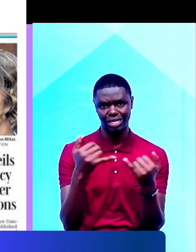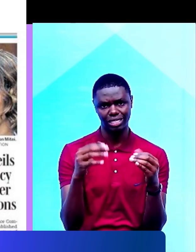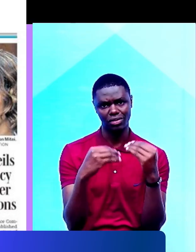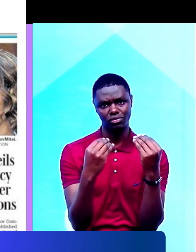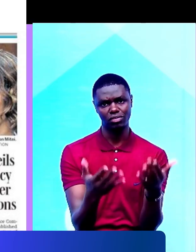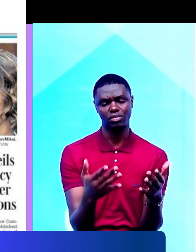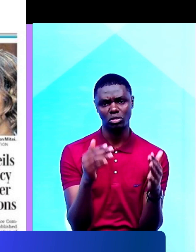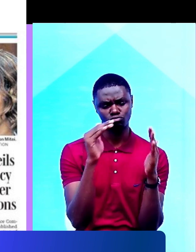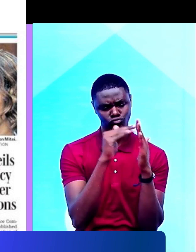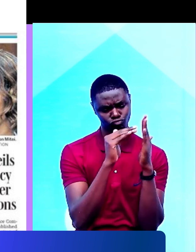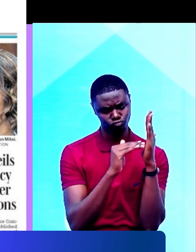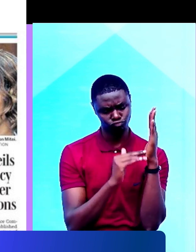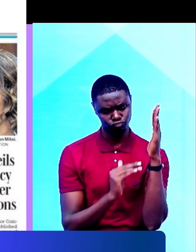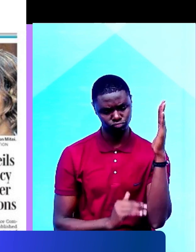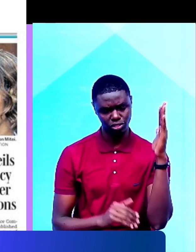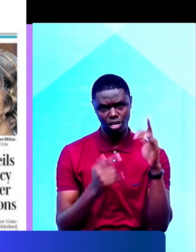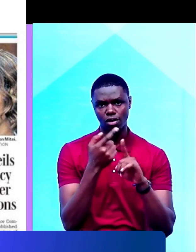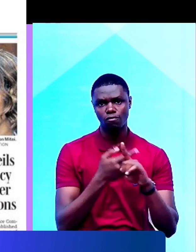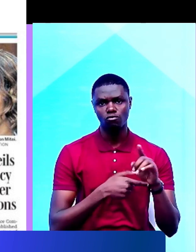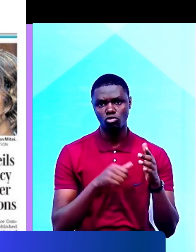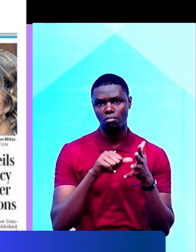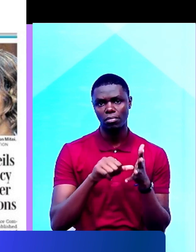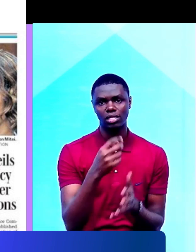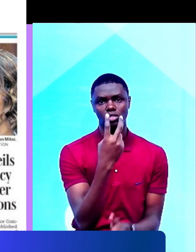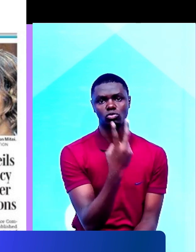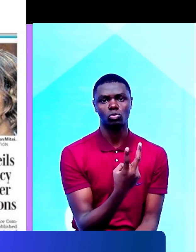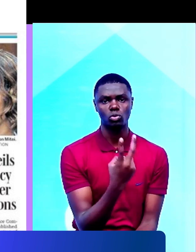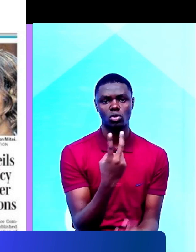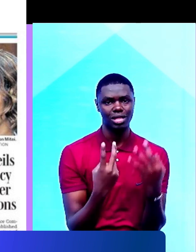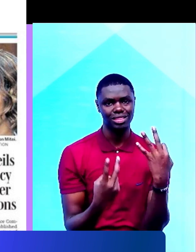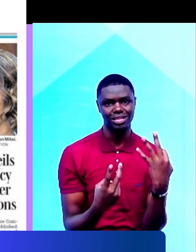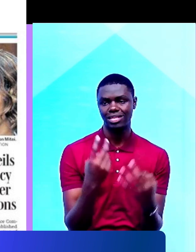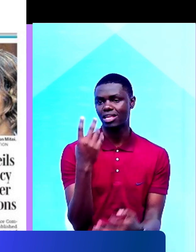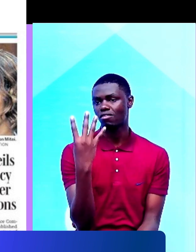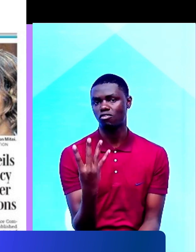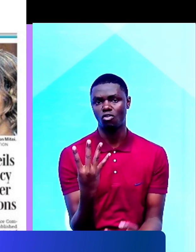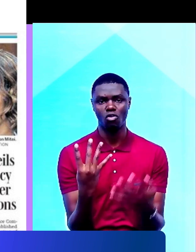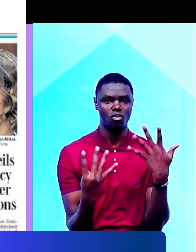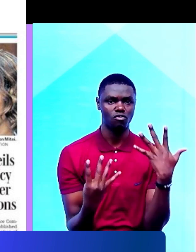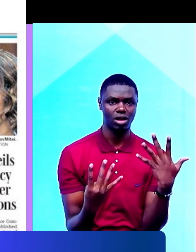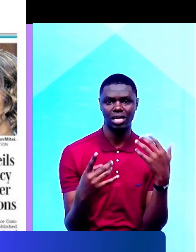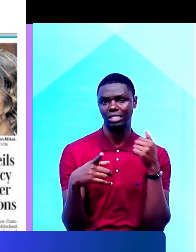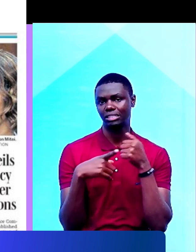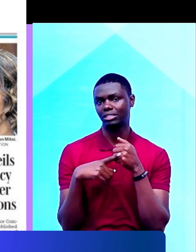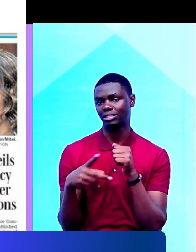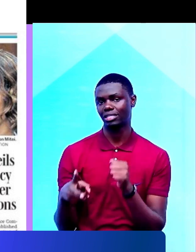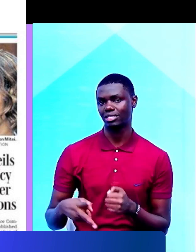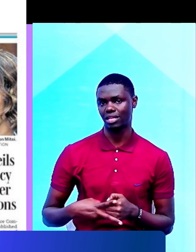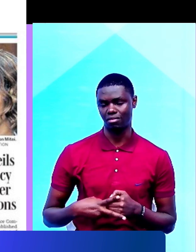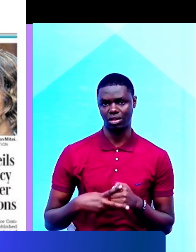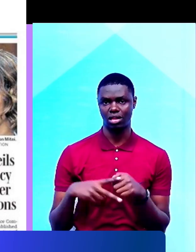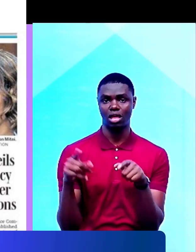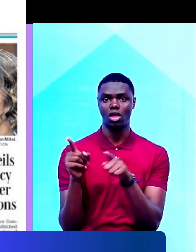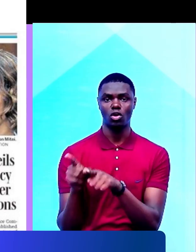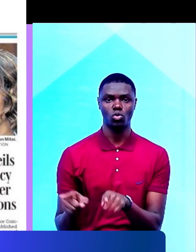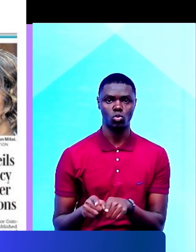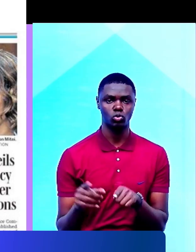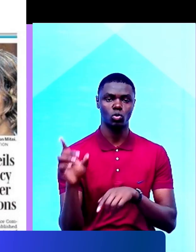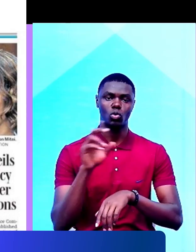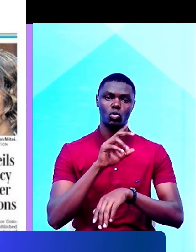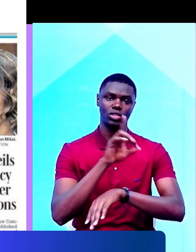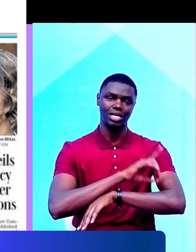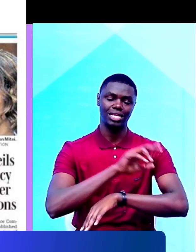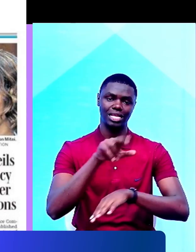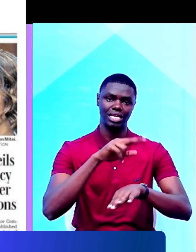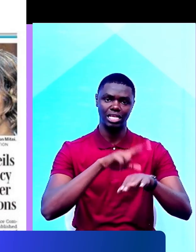in details from pages 2, 3, 4, 5, 6, and 7. And also on the Daily Nation,